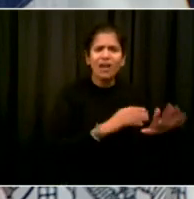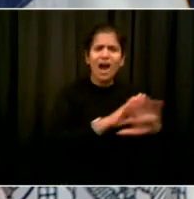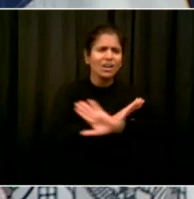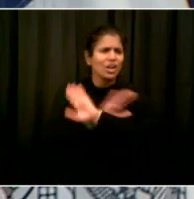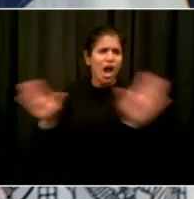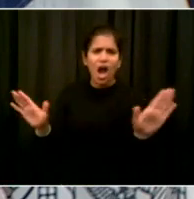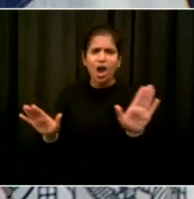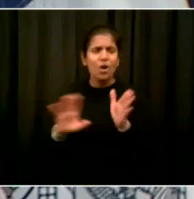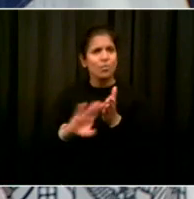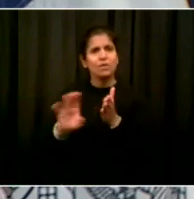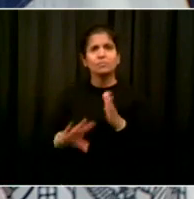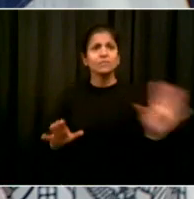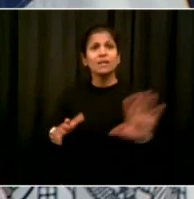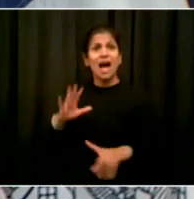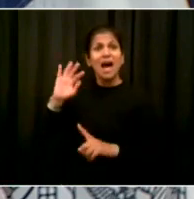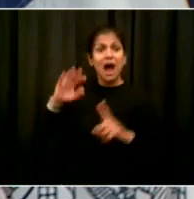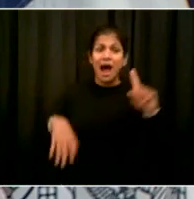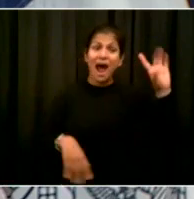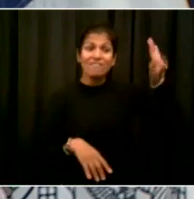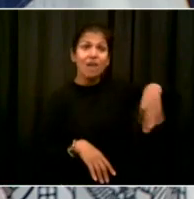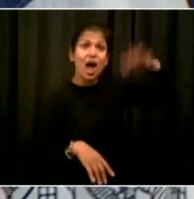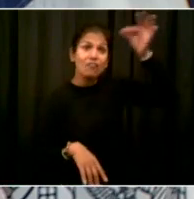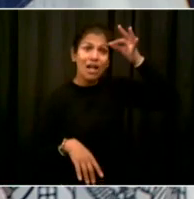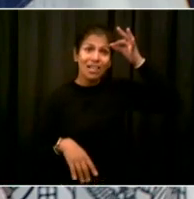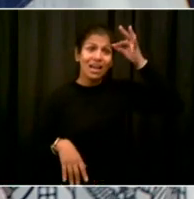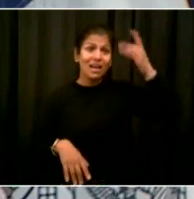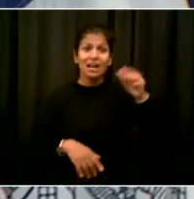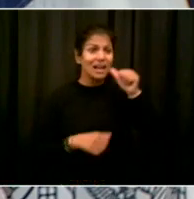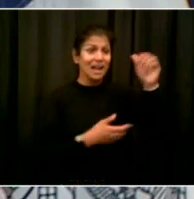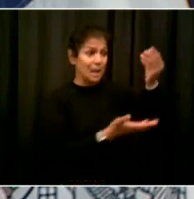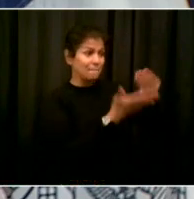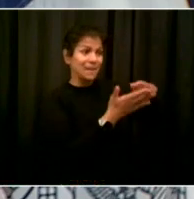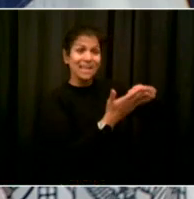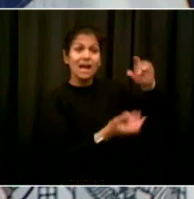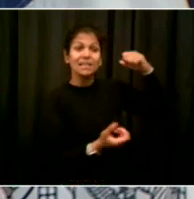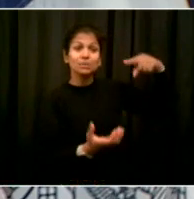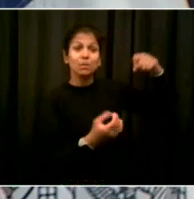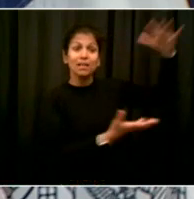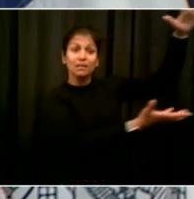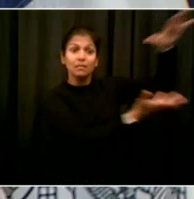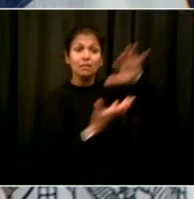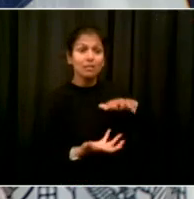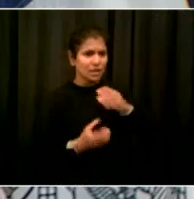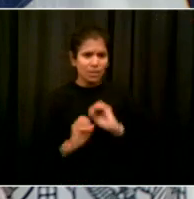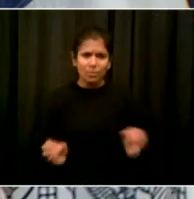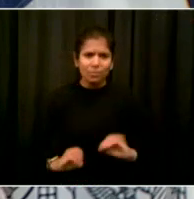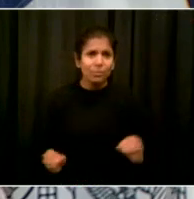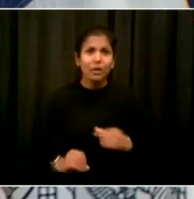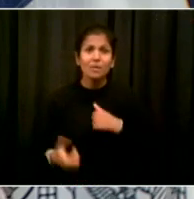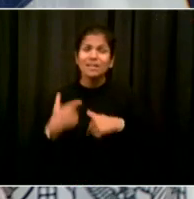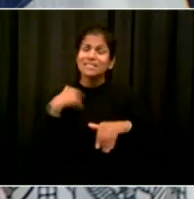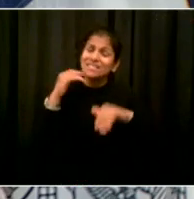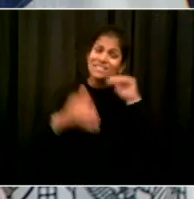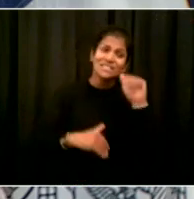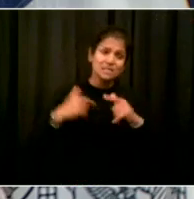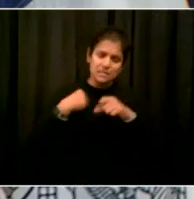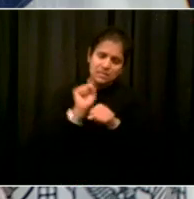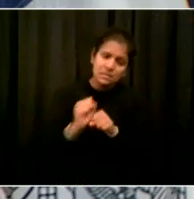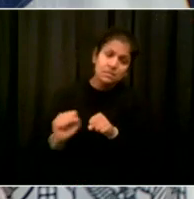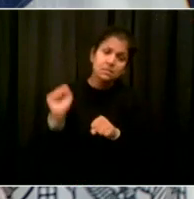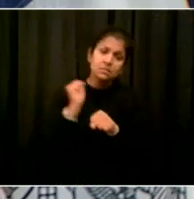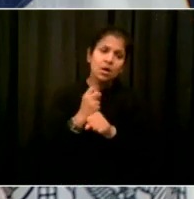through. So I think the important thing to recognize is when our workforce is willing to